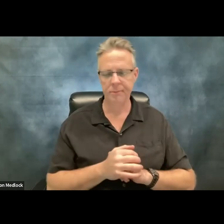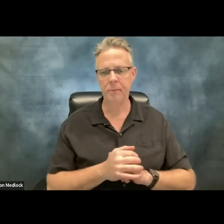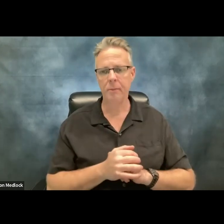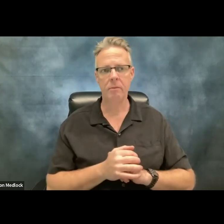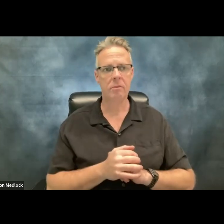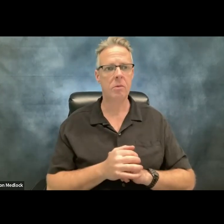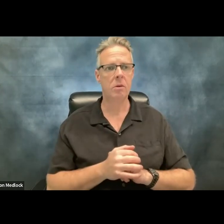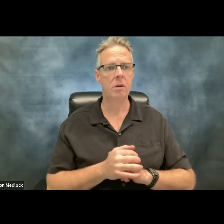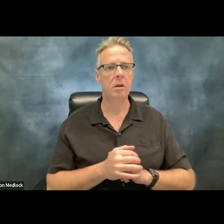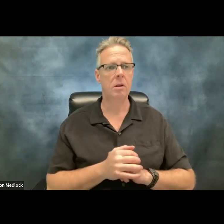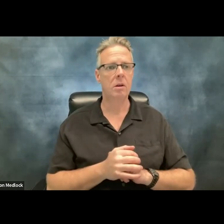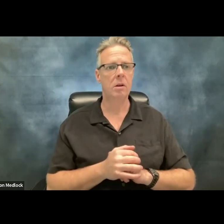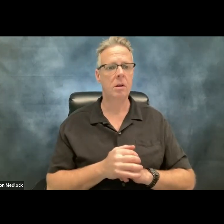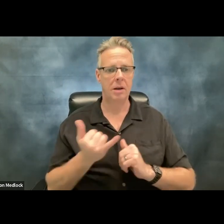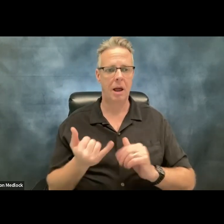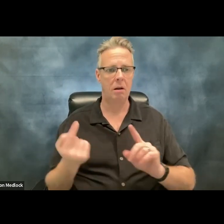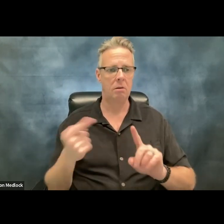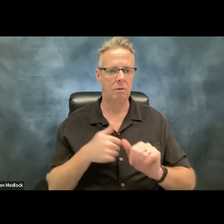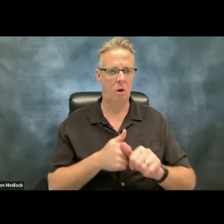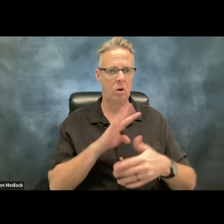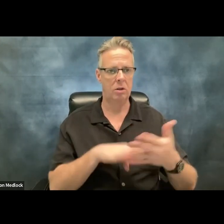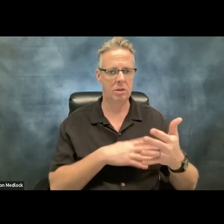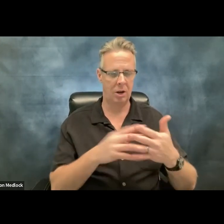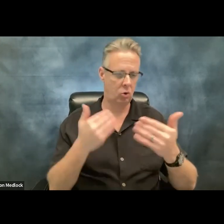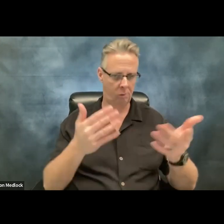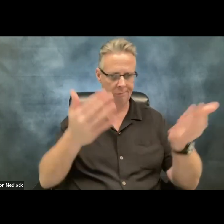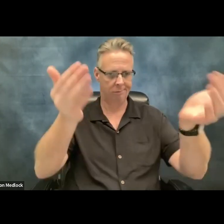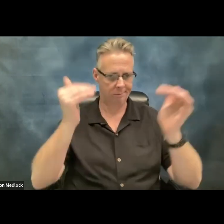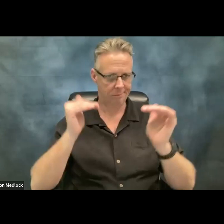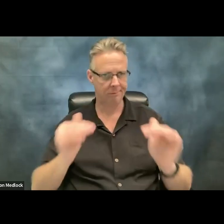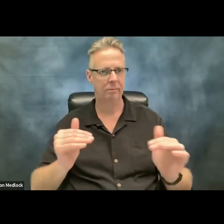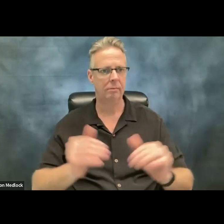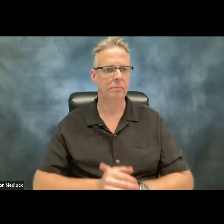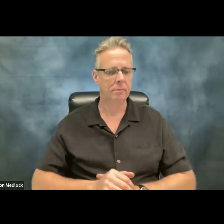That puts us back sort of on schedule here. So let's move forward with our